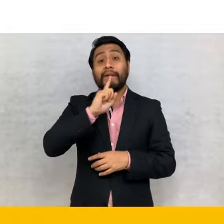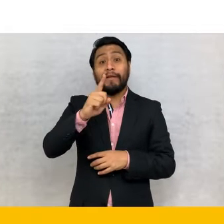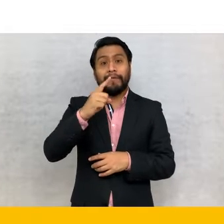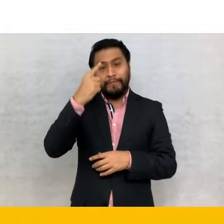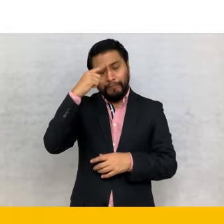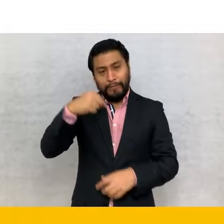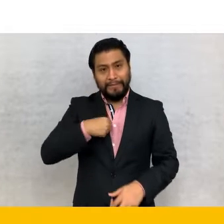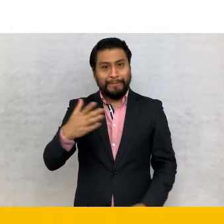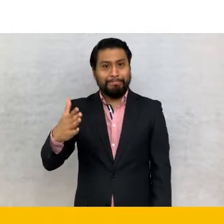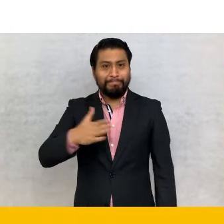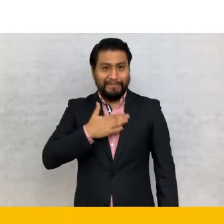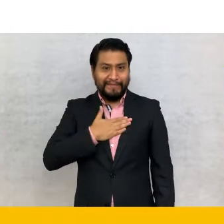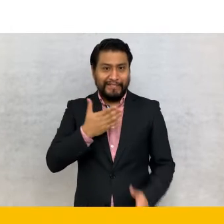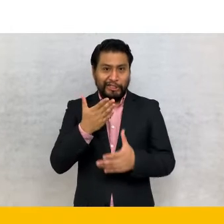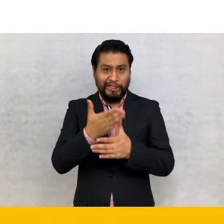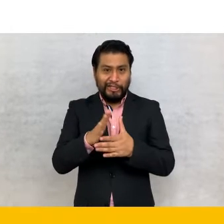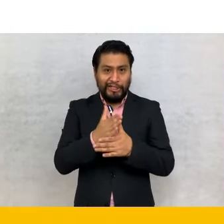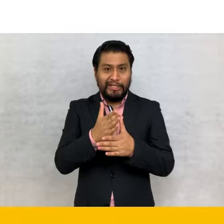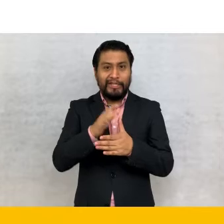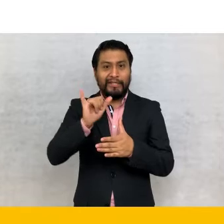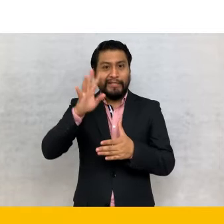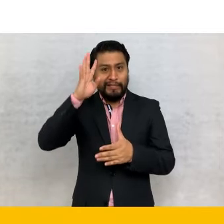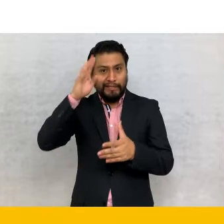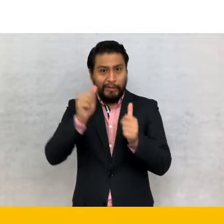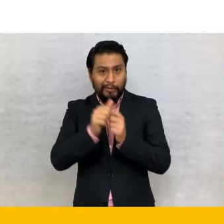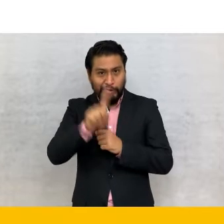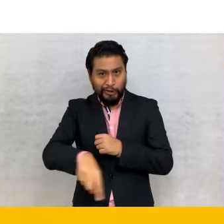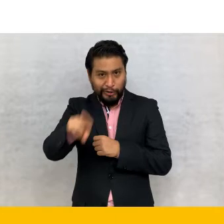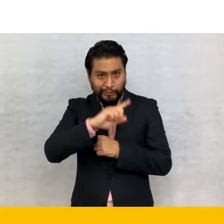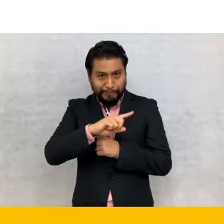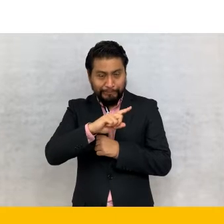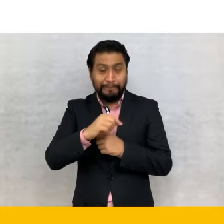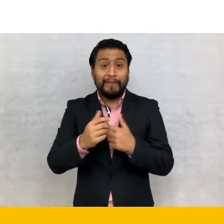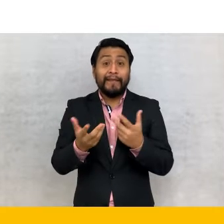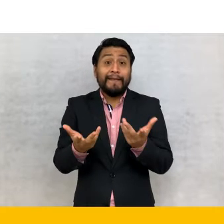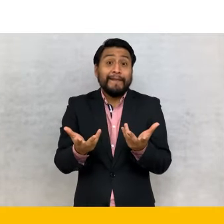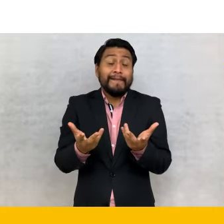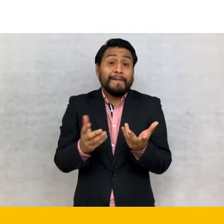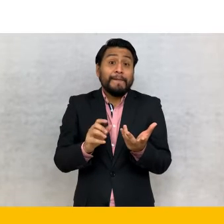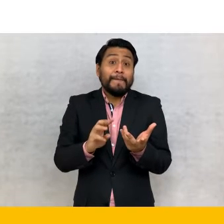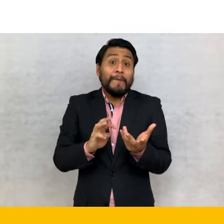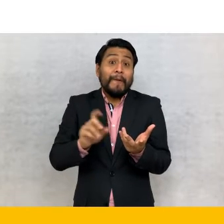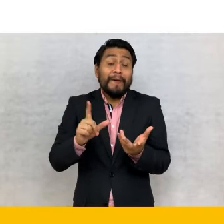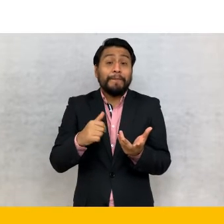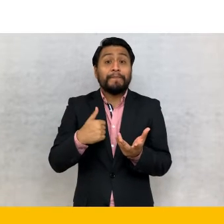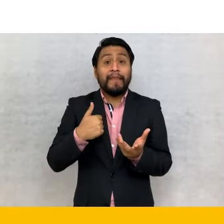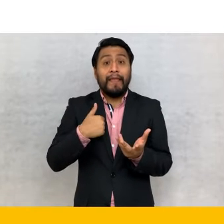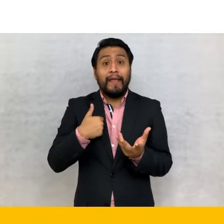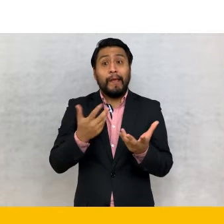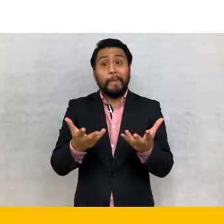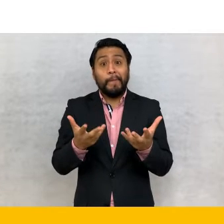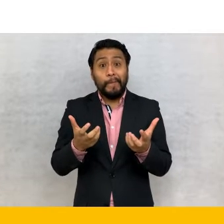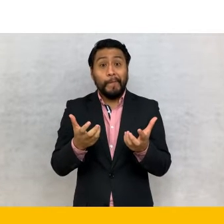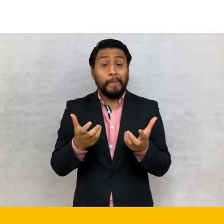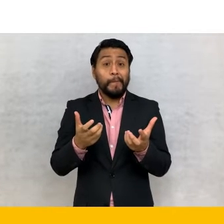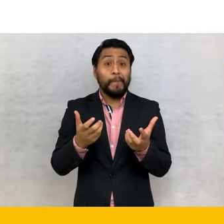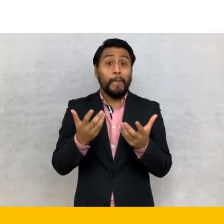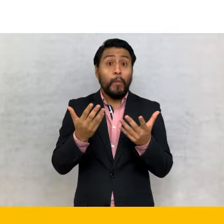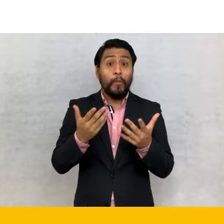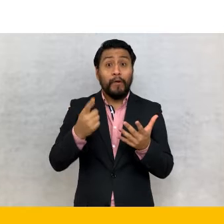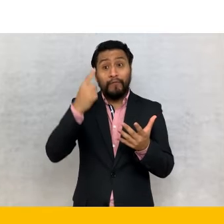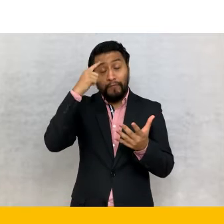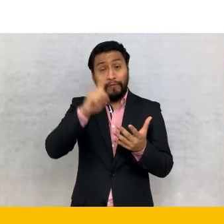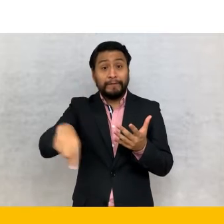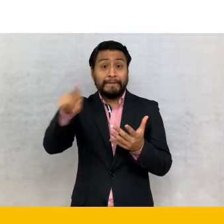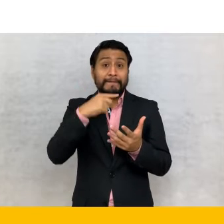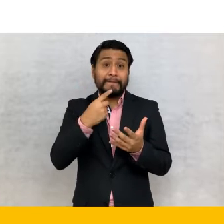huge pleasure sharing these ideas with you, and, well, I look forward to comments,